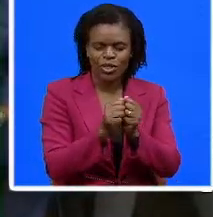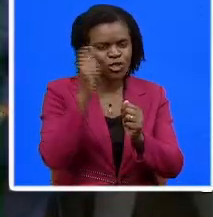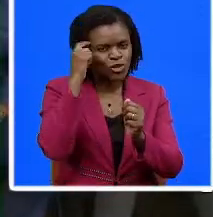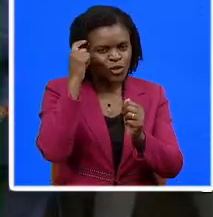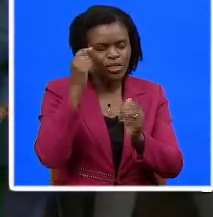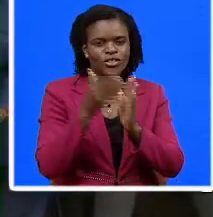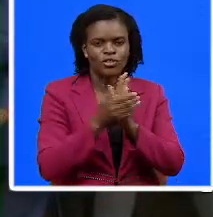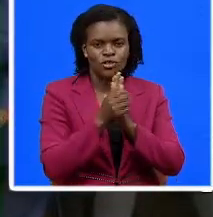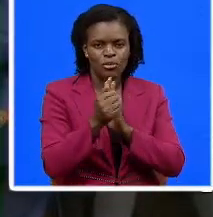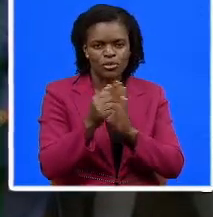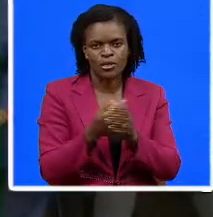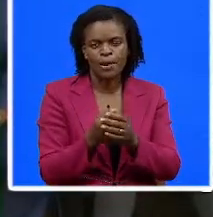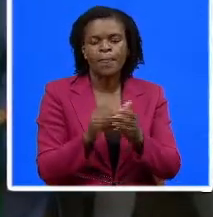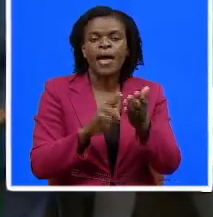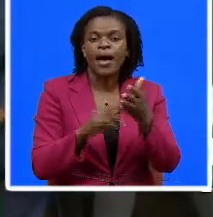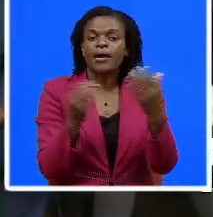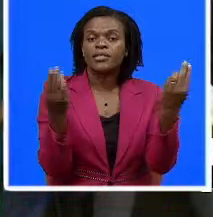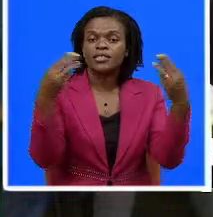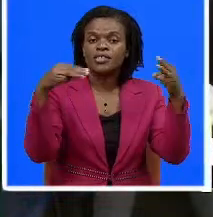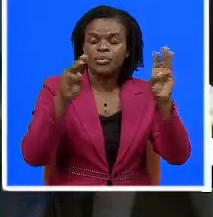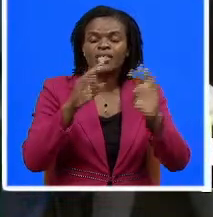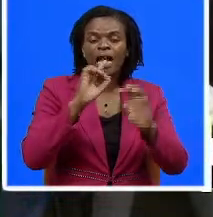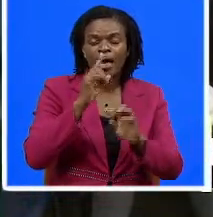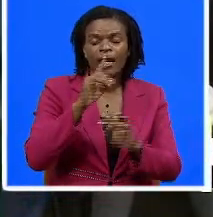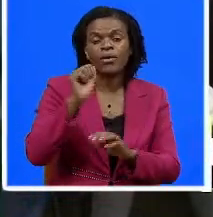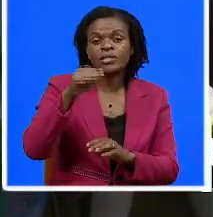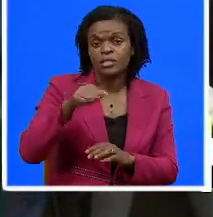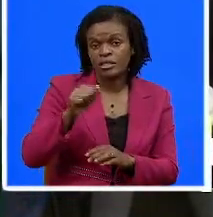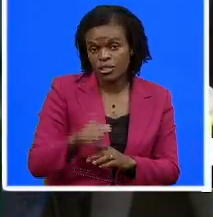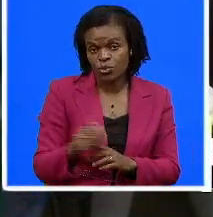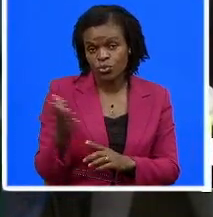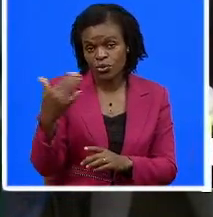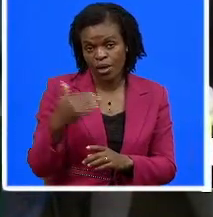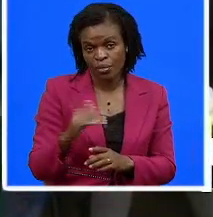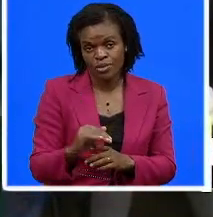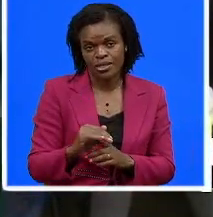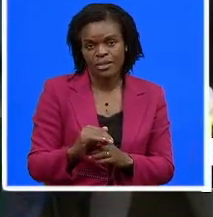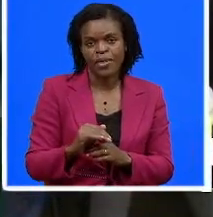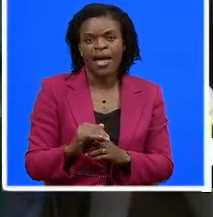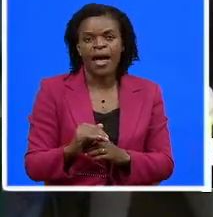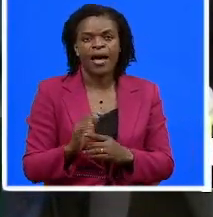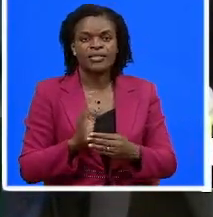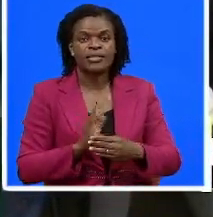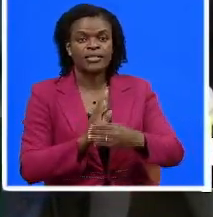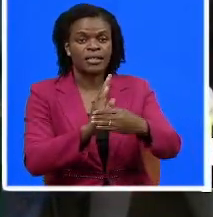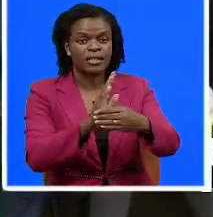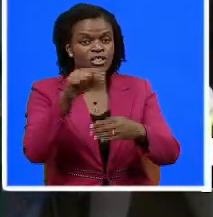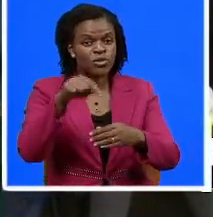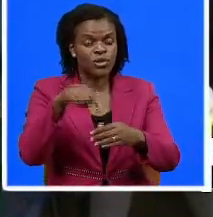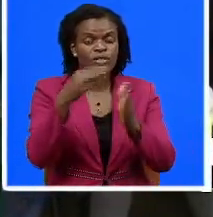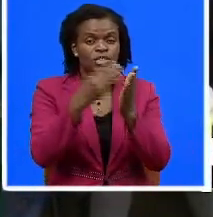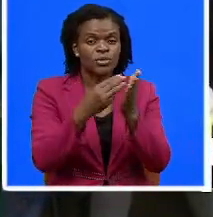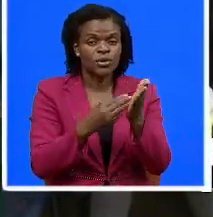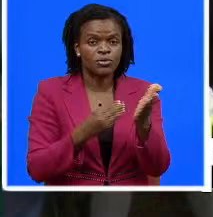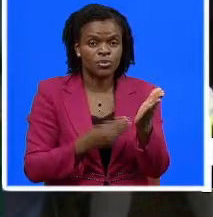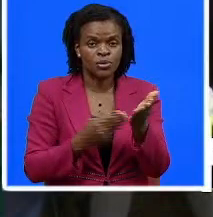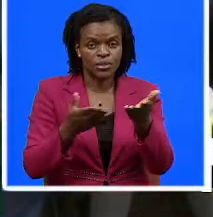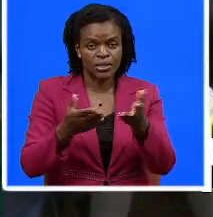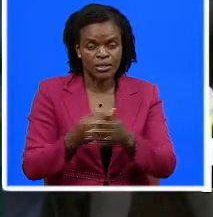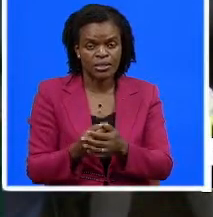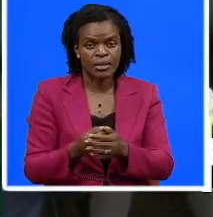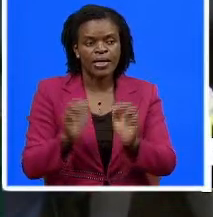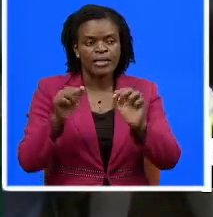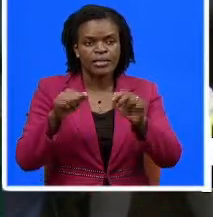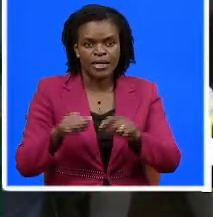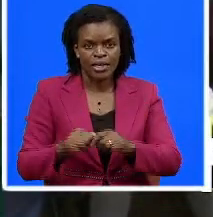untungamira shango Komande Emerson Mnangagwa ndibo bakumulingirwa kuti bano tungamira bulongwa bwa nasi Sapolo Zimbabwe singapa emosi